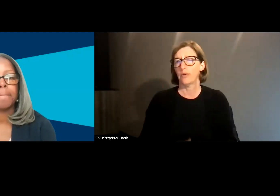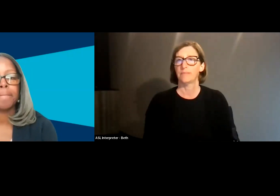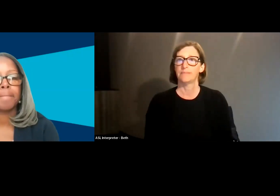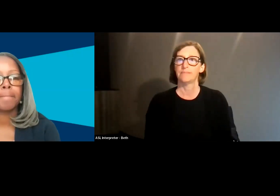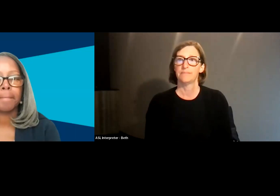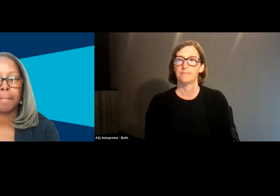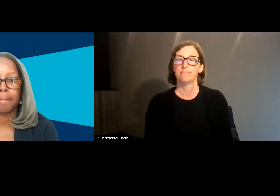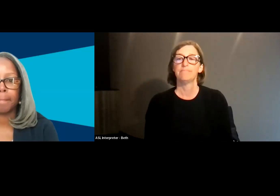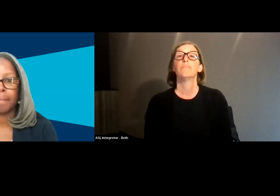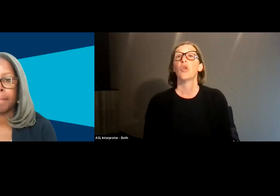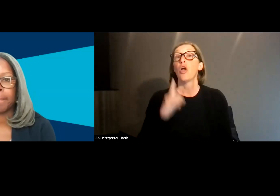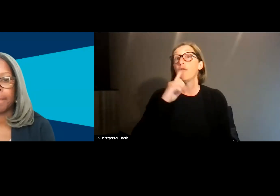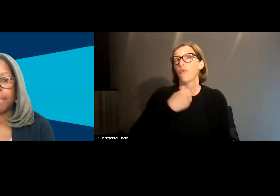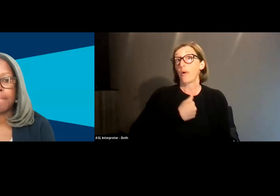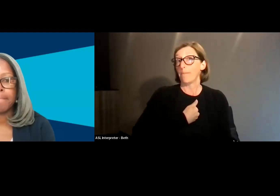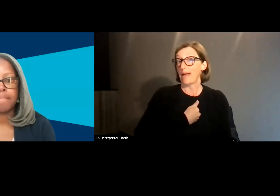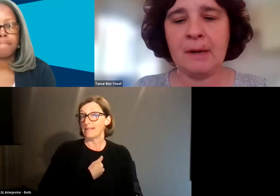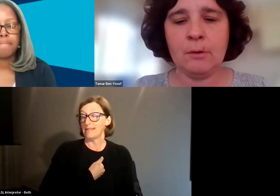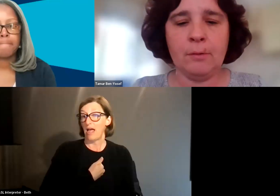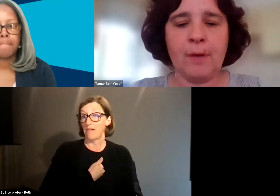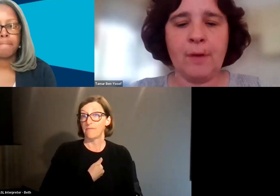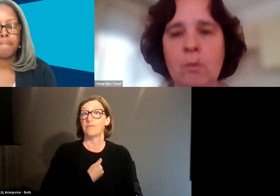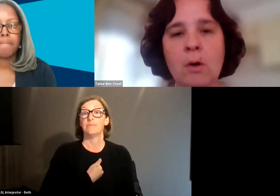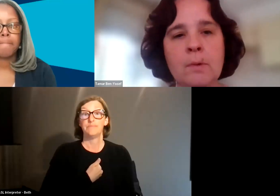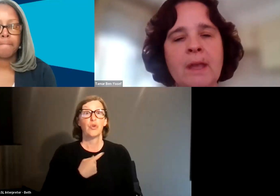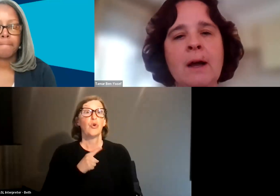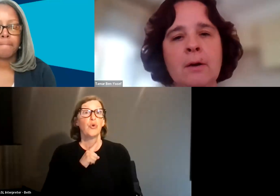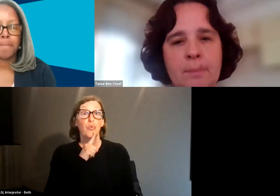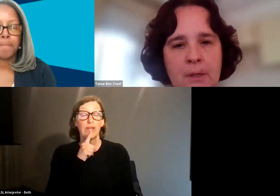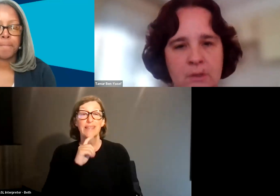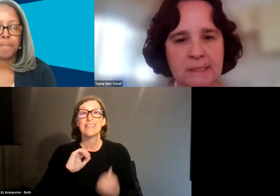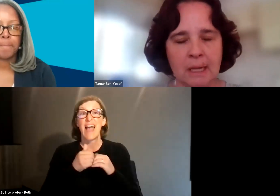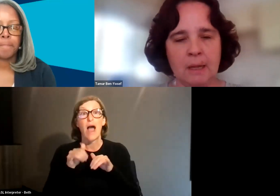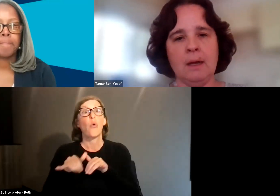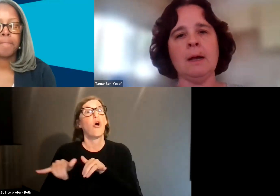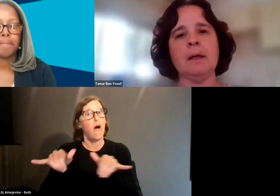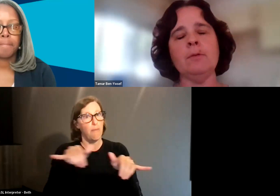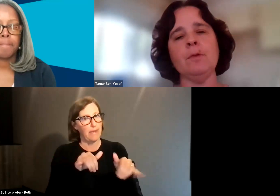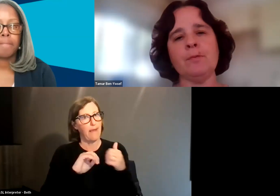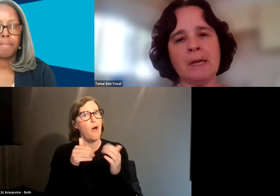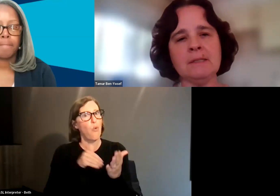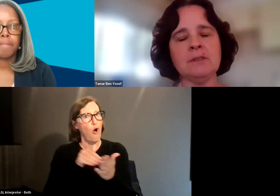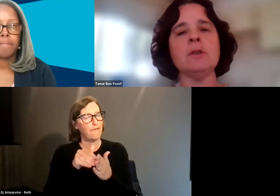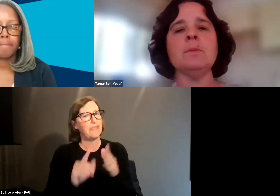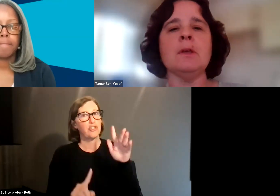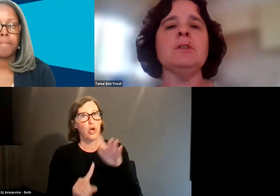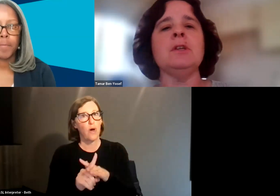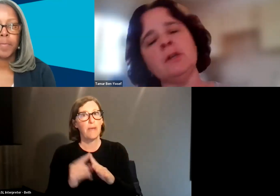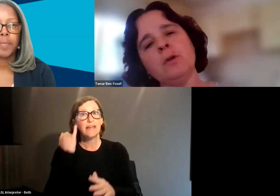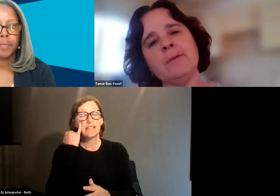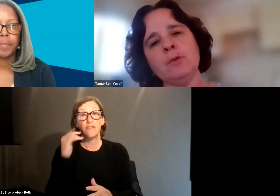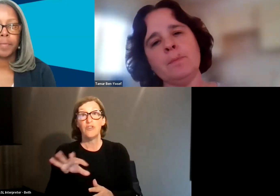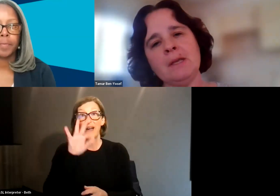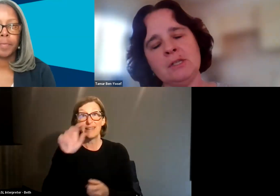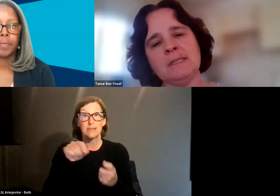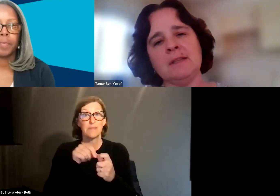I can say for myself that it's really a matter of how common they are, because if you find a certain mutation in